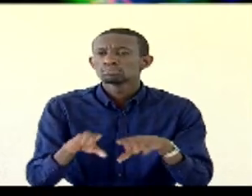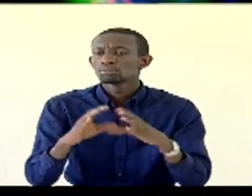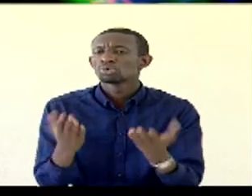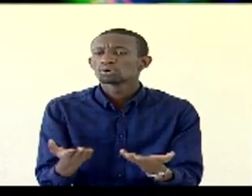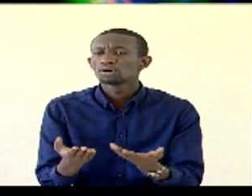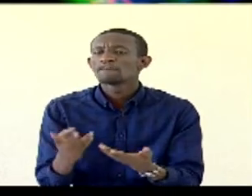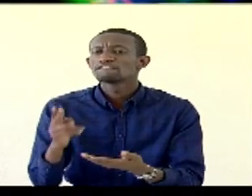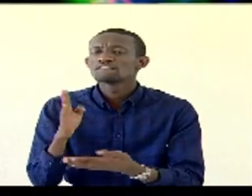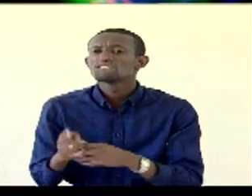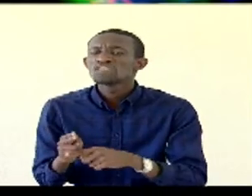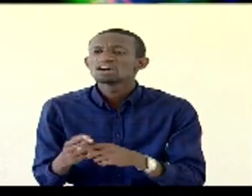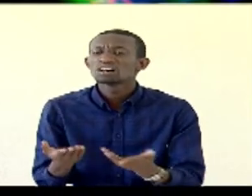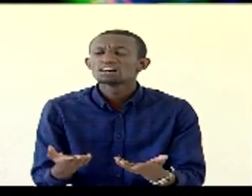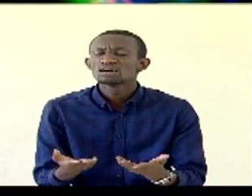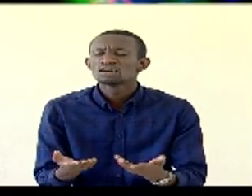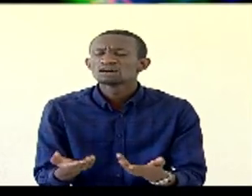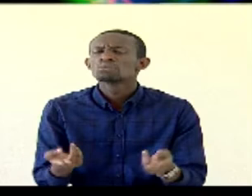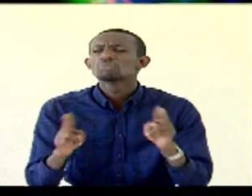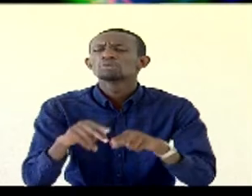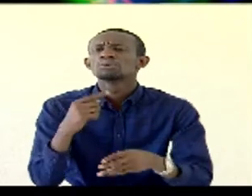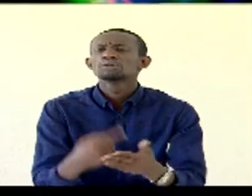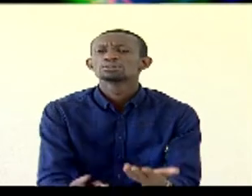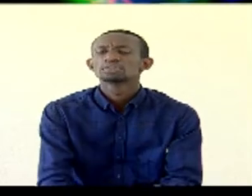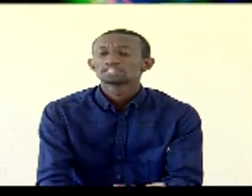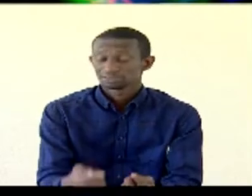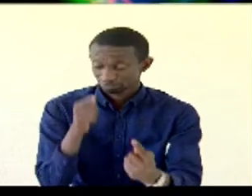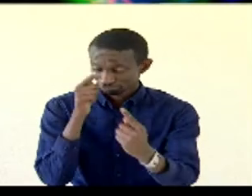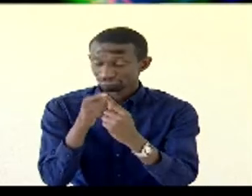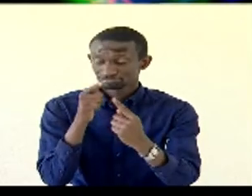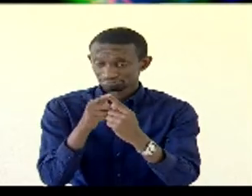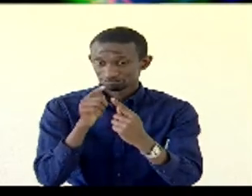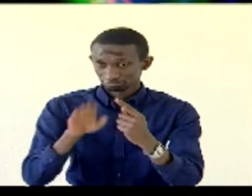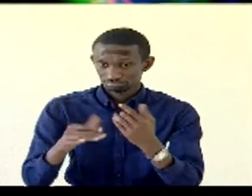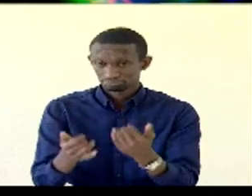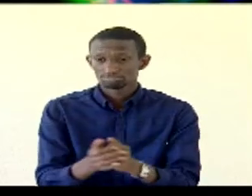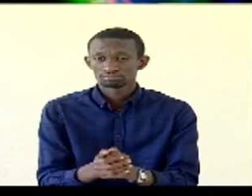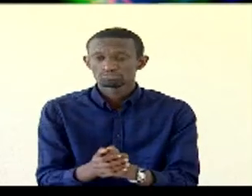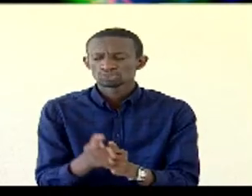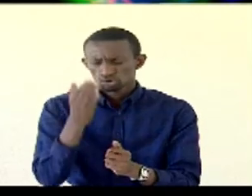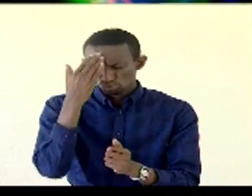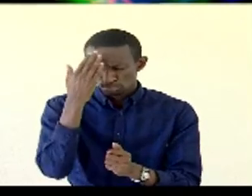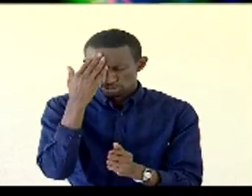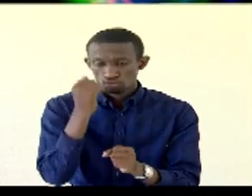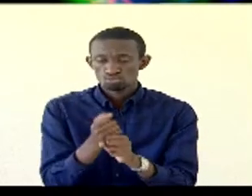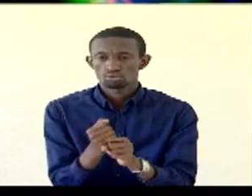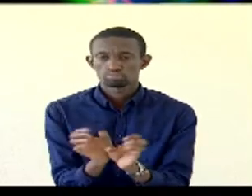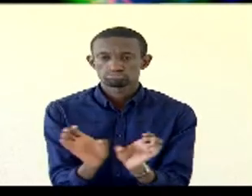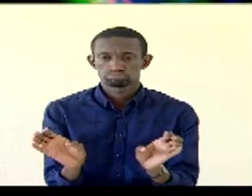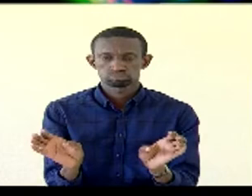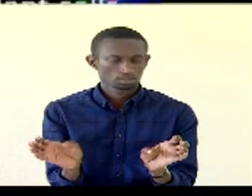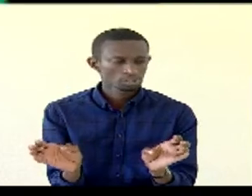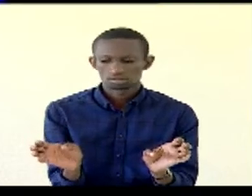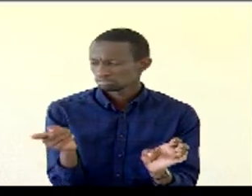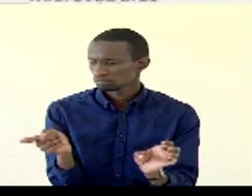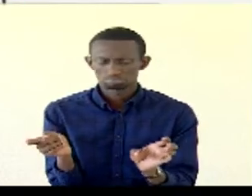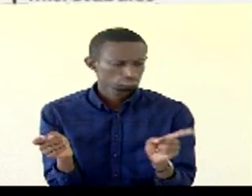So what exactly happens is our last objective. Are we able to make the difference between those? Which takes us